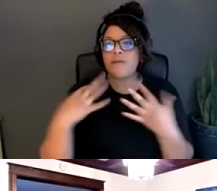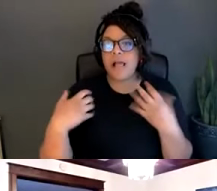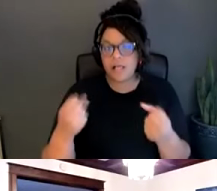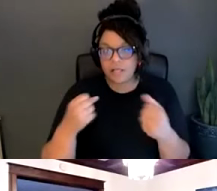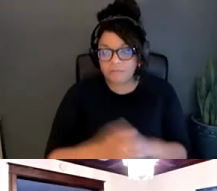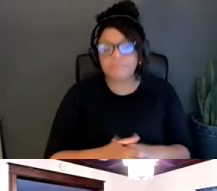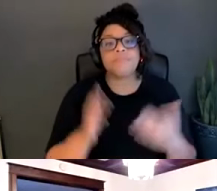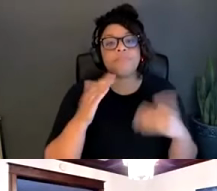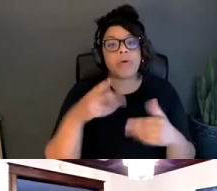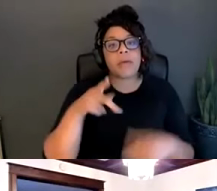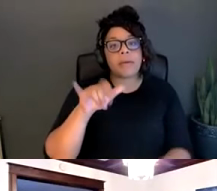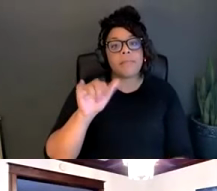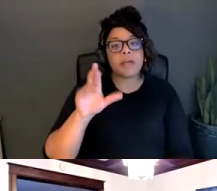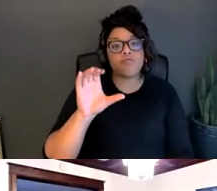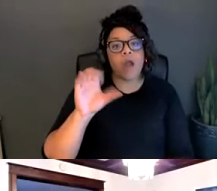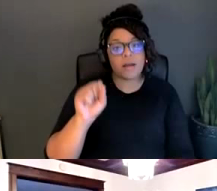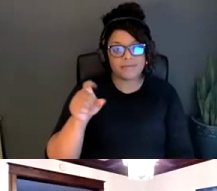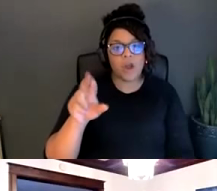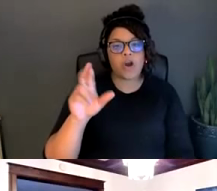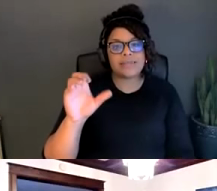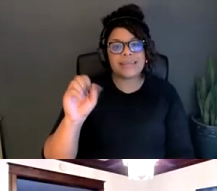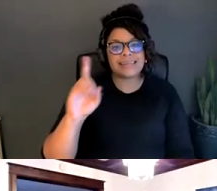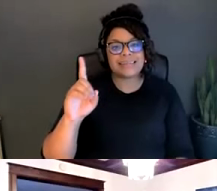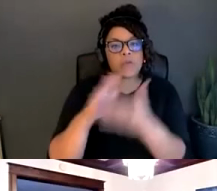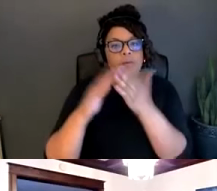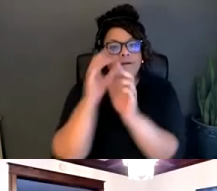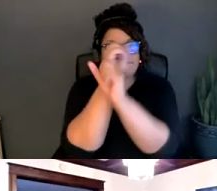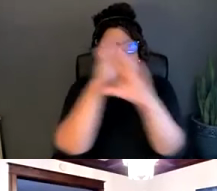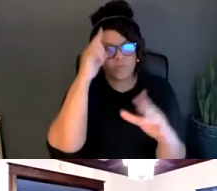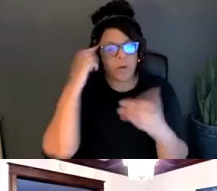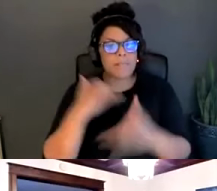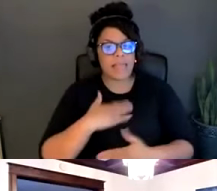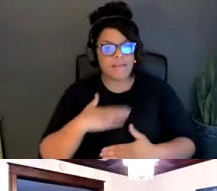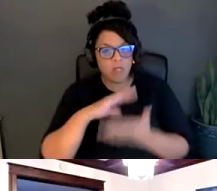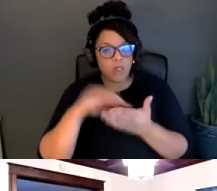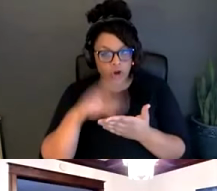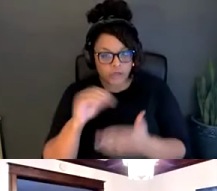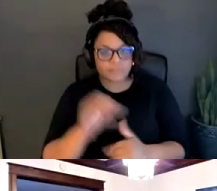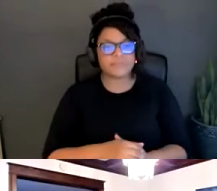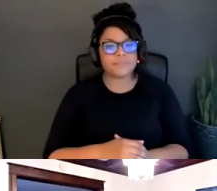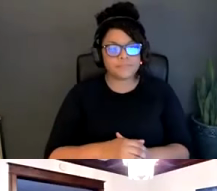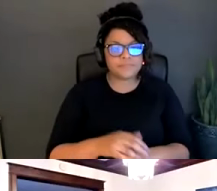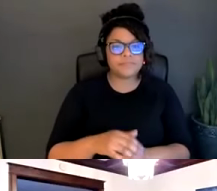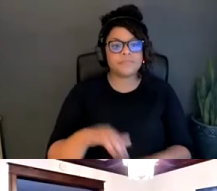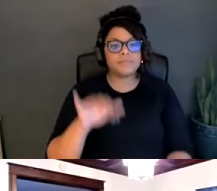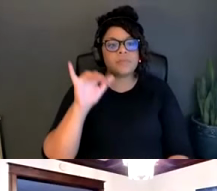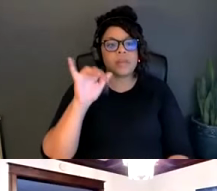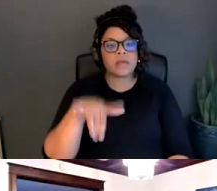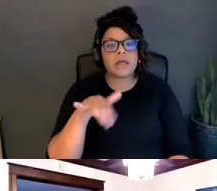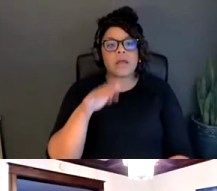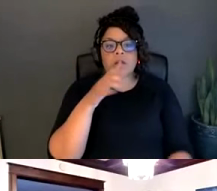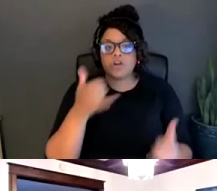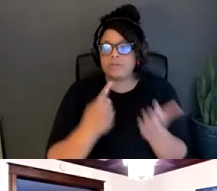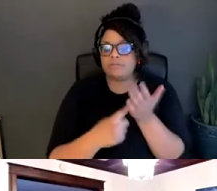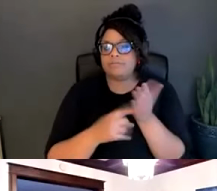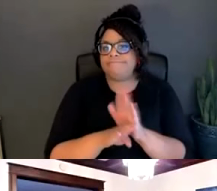PlayROCs, the RCSD, a community vision for playful learning. Our report So the planning team is currently developing a report